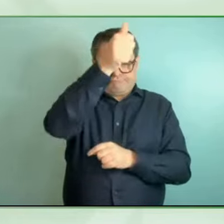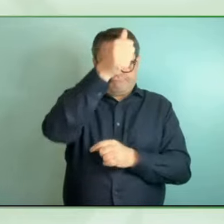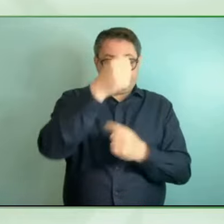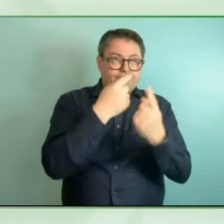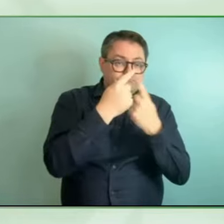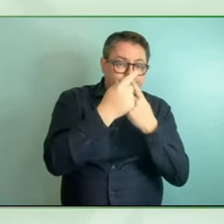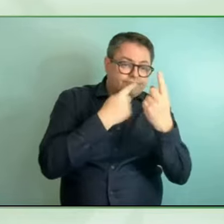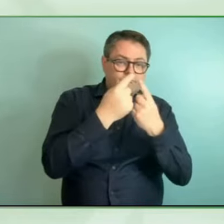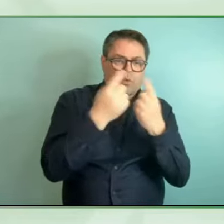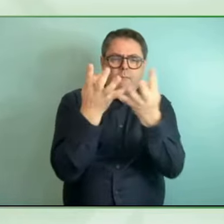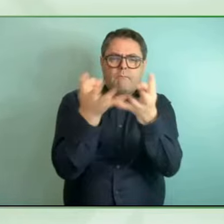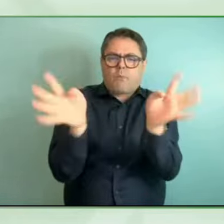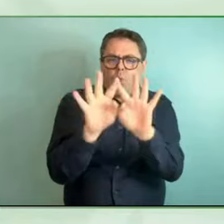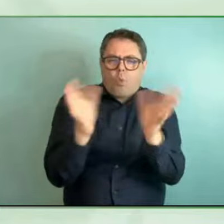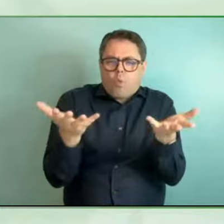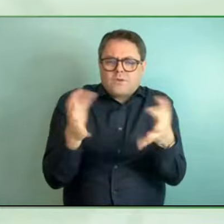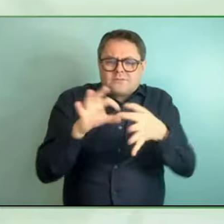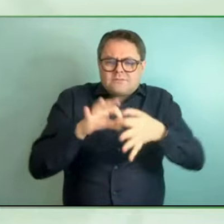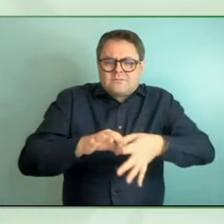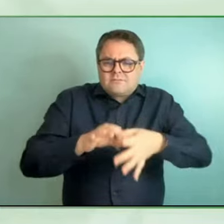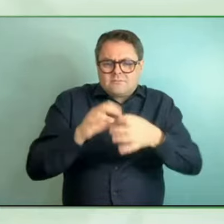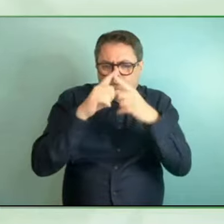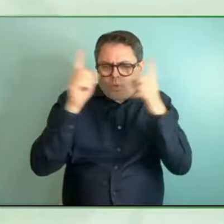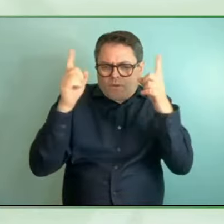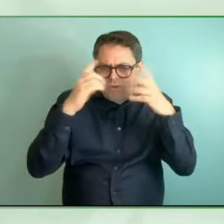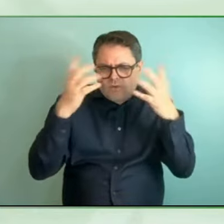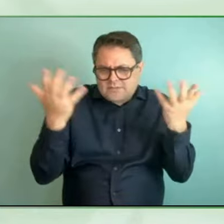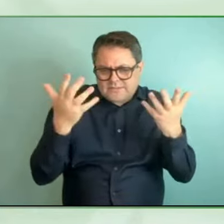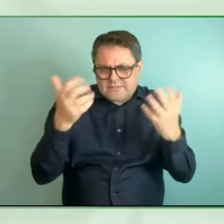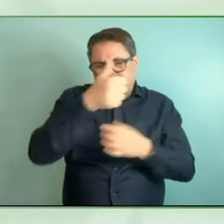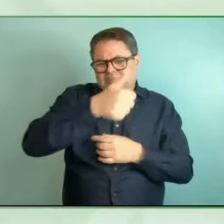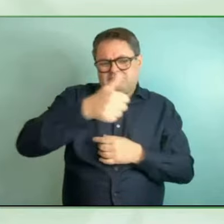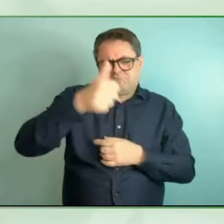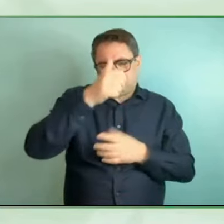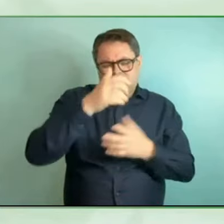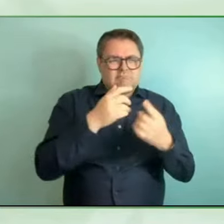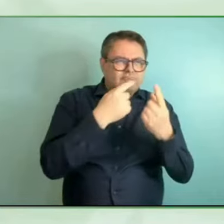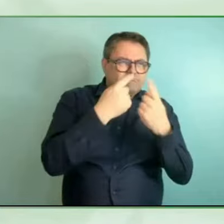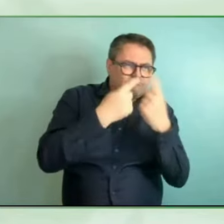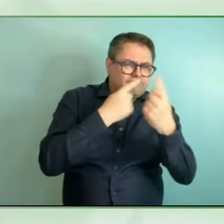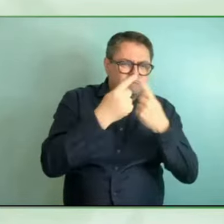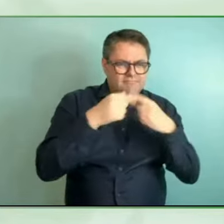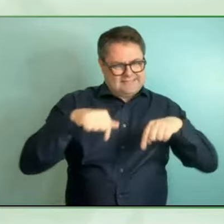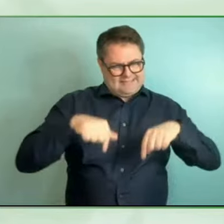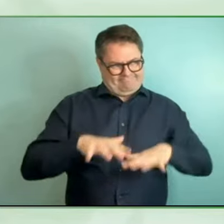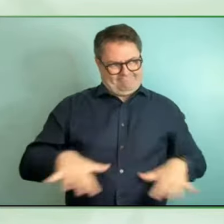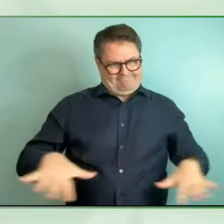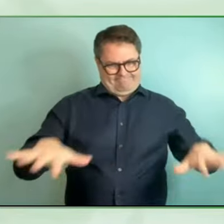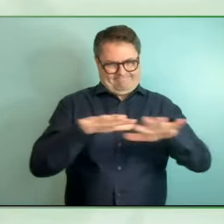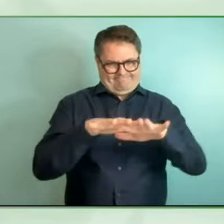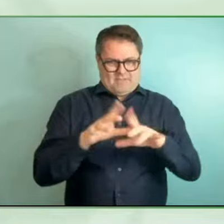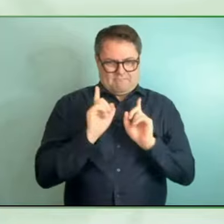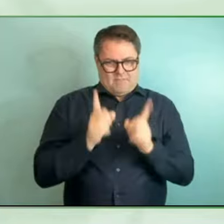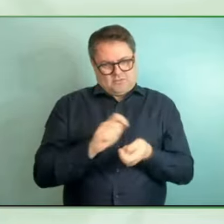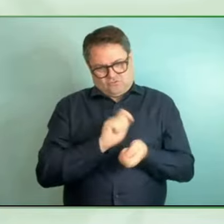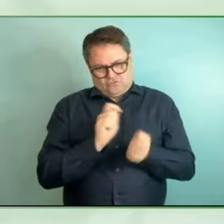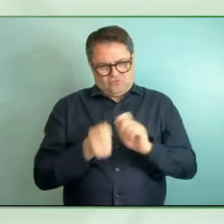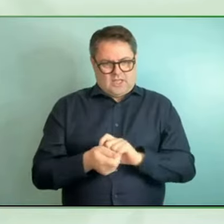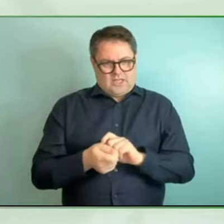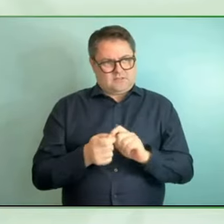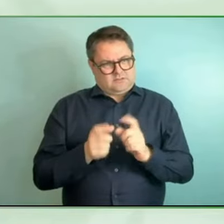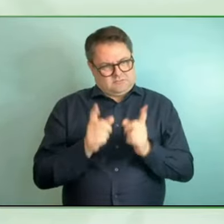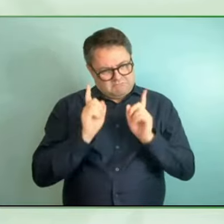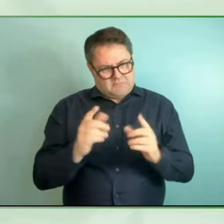of executive board or your rector president to say, okay, we need to improve things. This is really a good